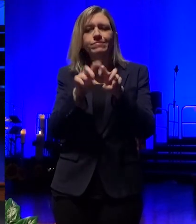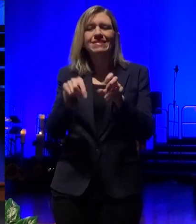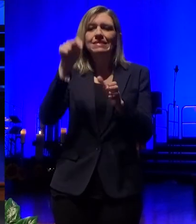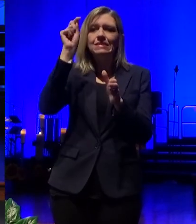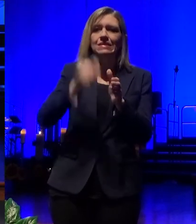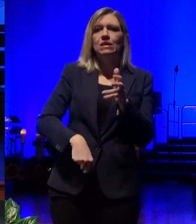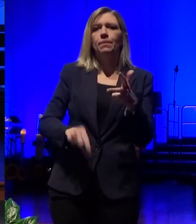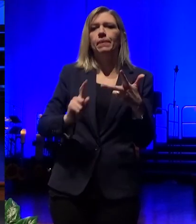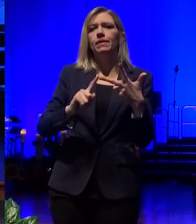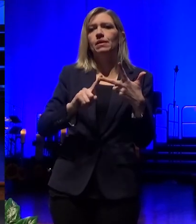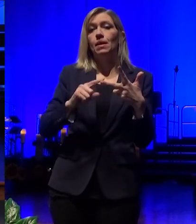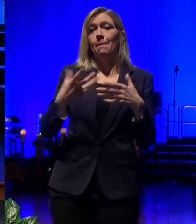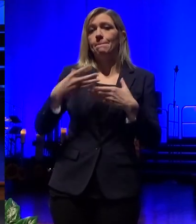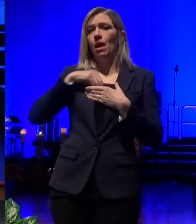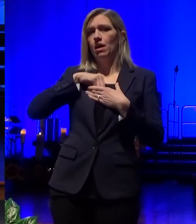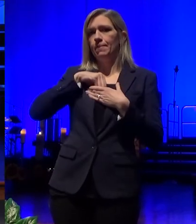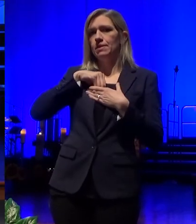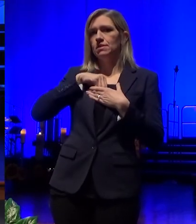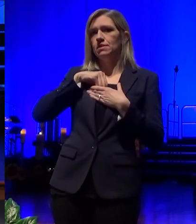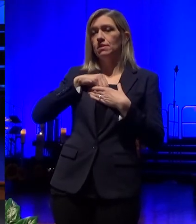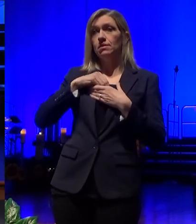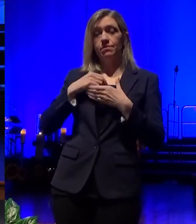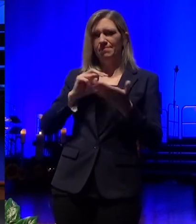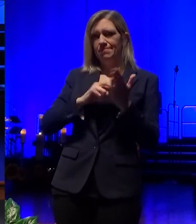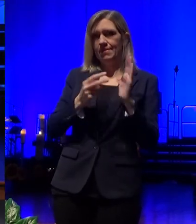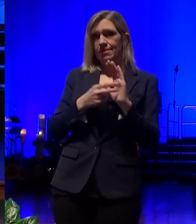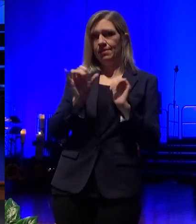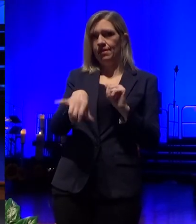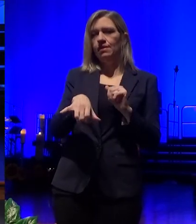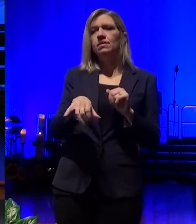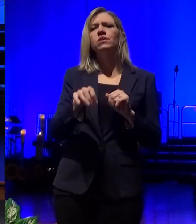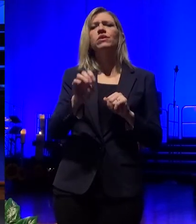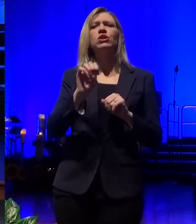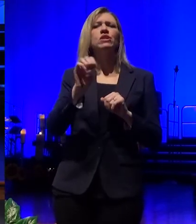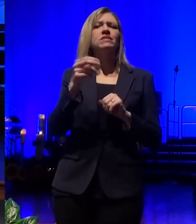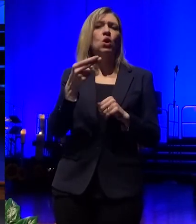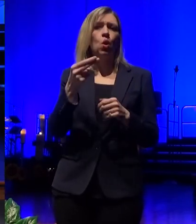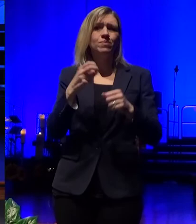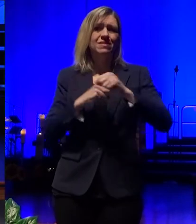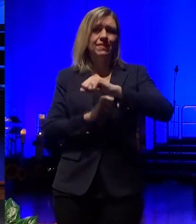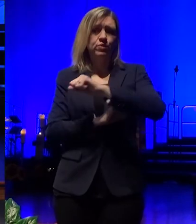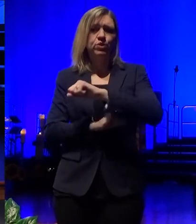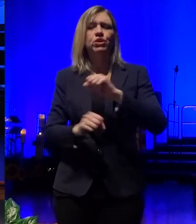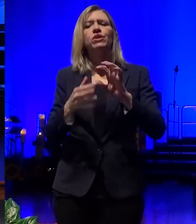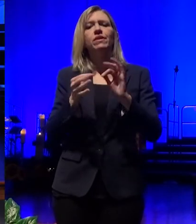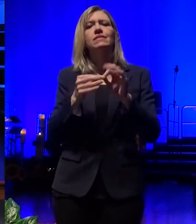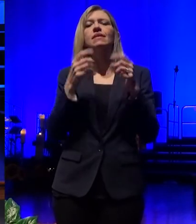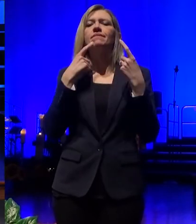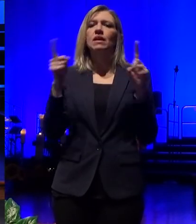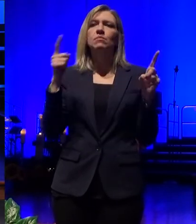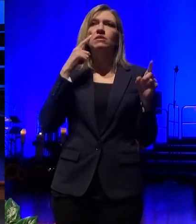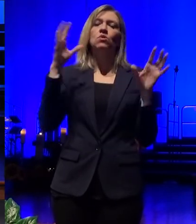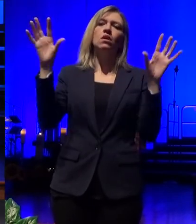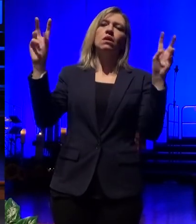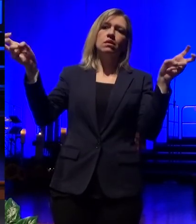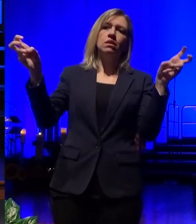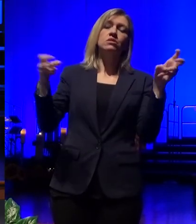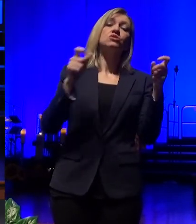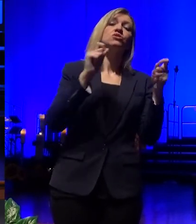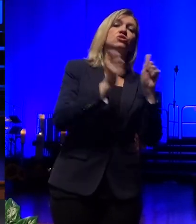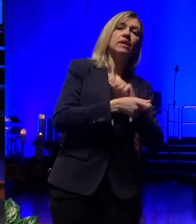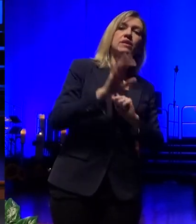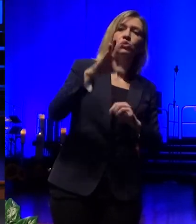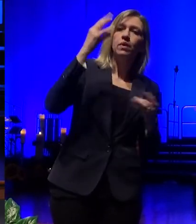of embodiment. And here's what I mean by this. Ernest Holmes is famous for saying, change your thinking, change your